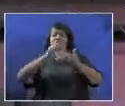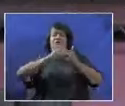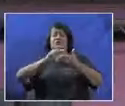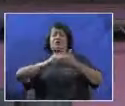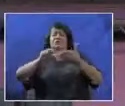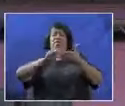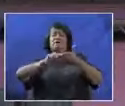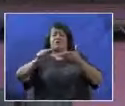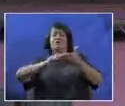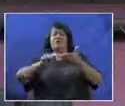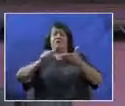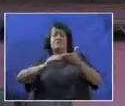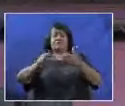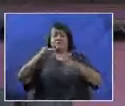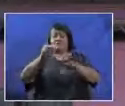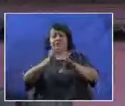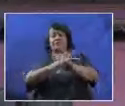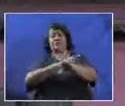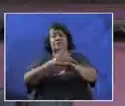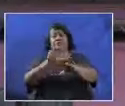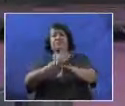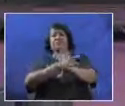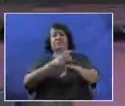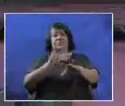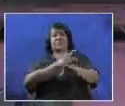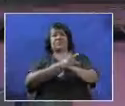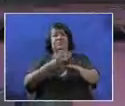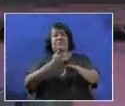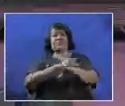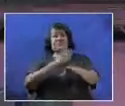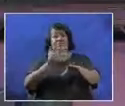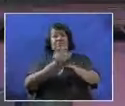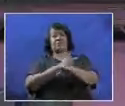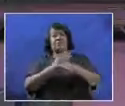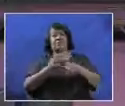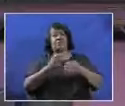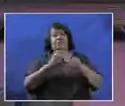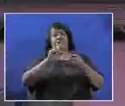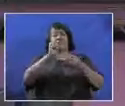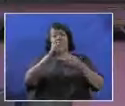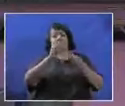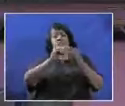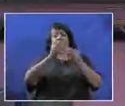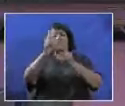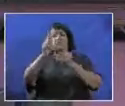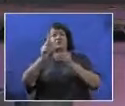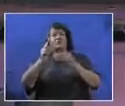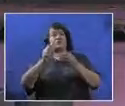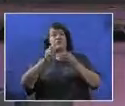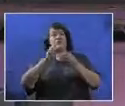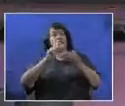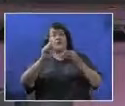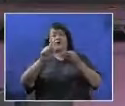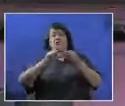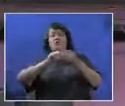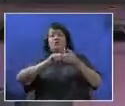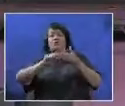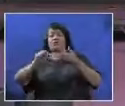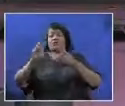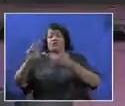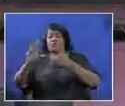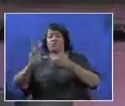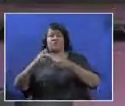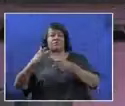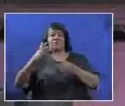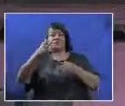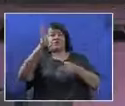today comes out of Psalms. It's the first number of Psalms. We're reading verses 1-3. Scripture reads as thus: